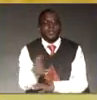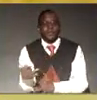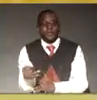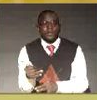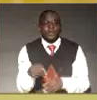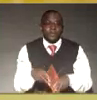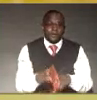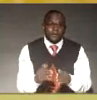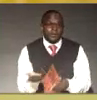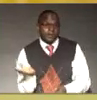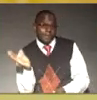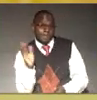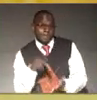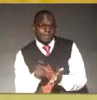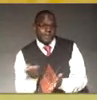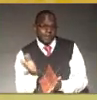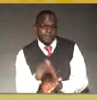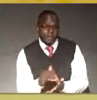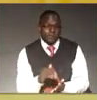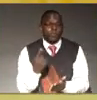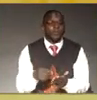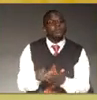They are returning a little bit of what we gave them.